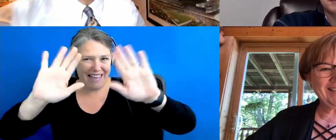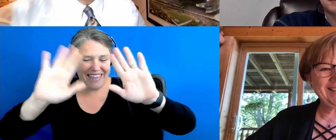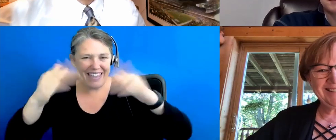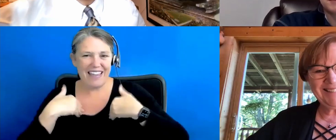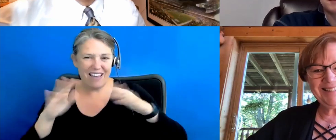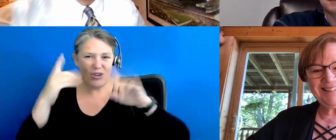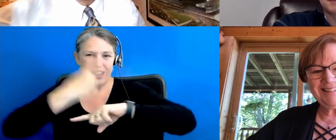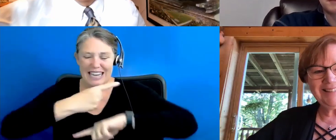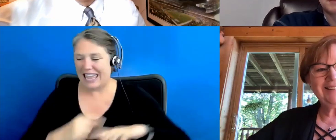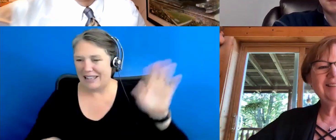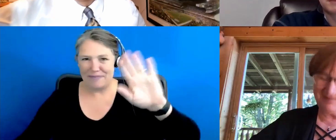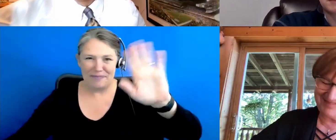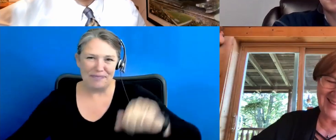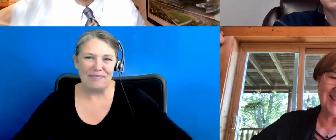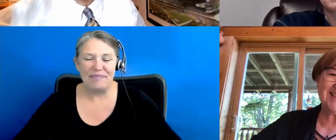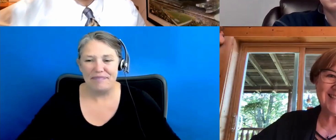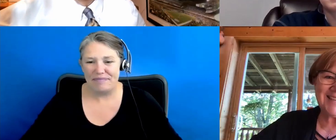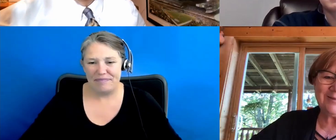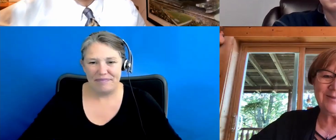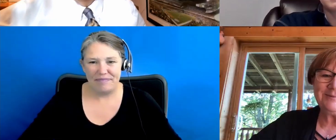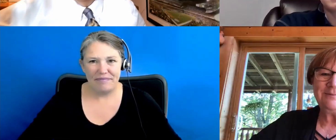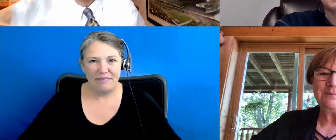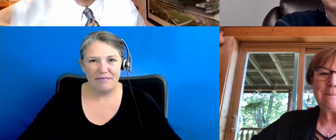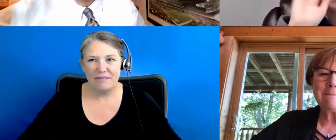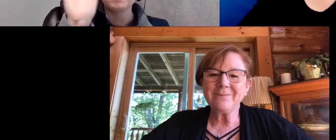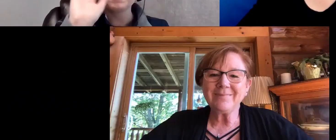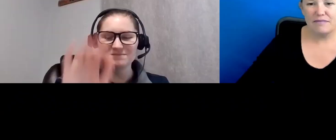great day. Be well. Thank you. Thanks. Stay safe.